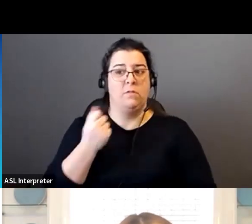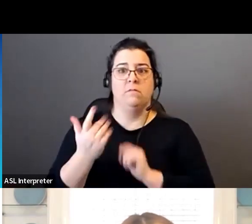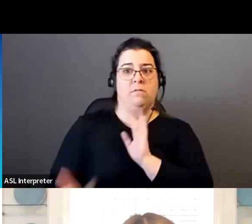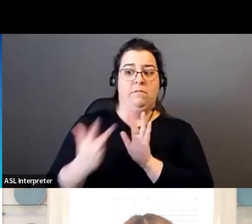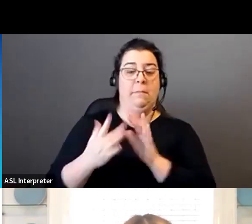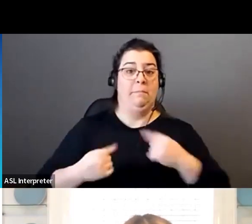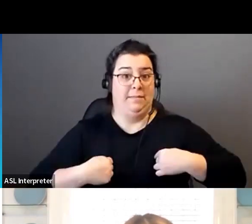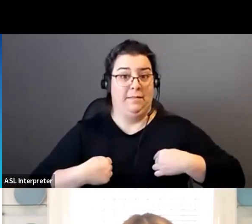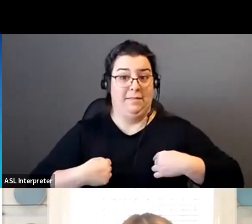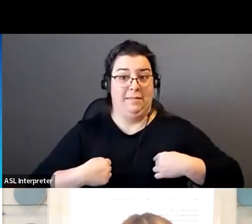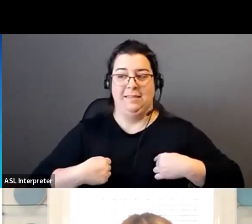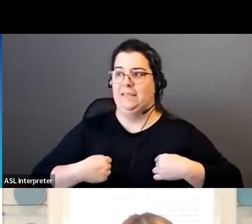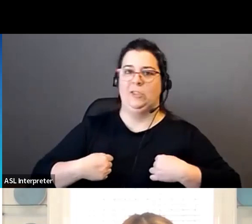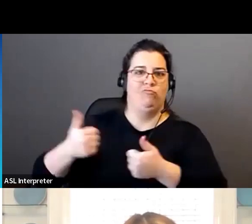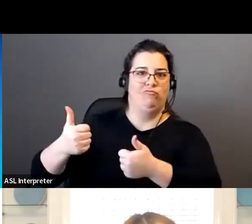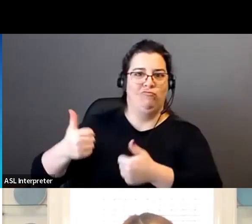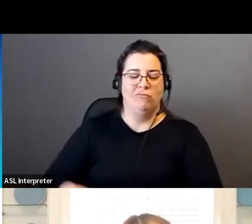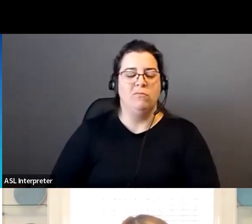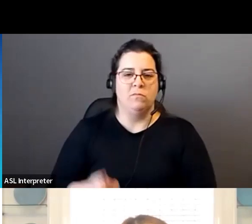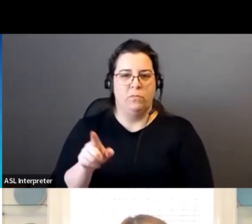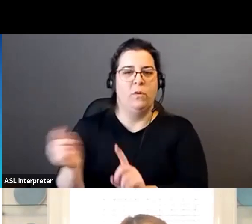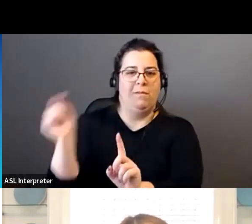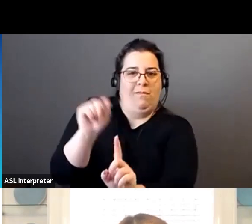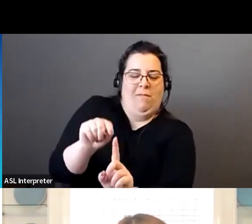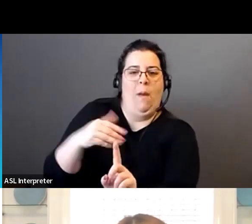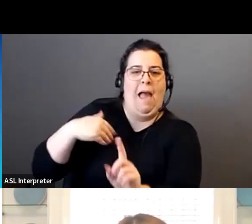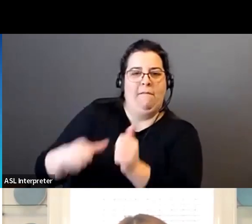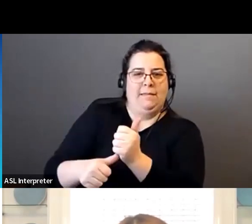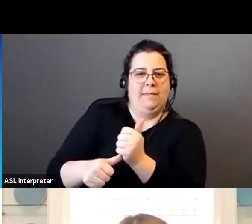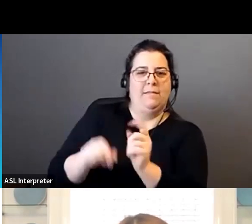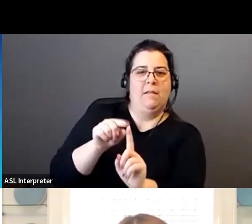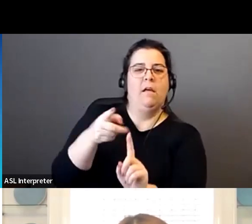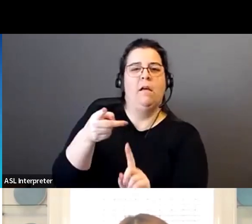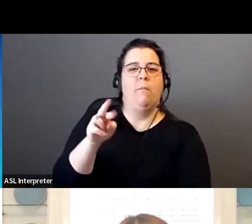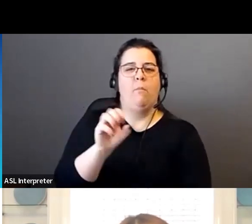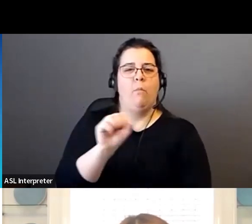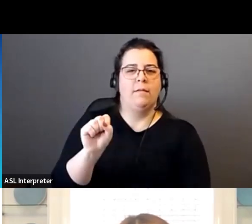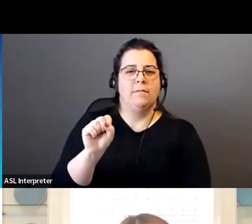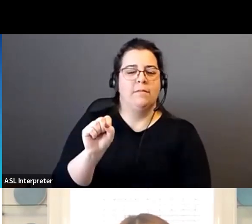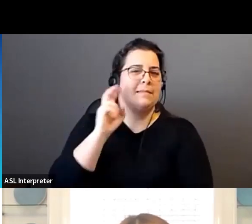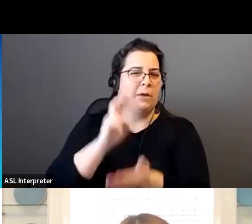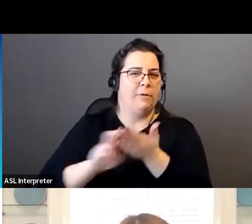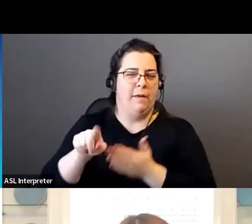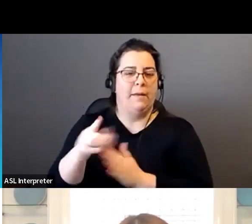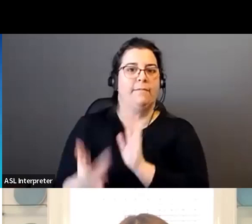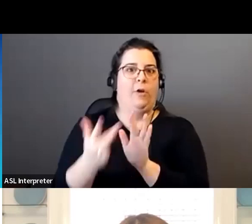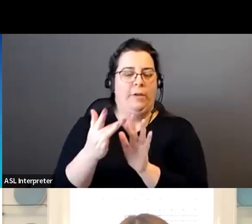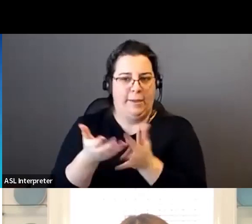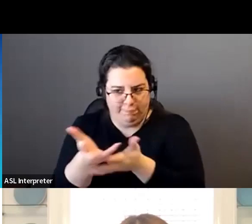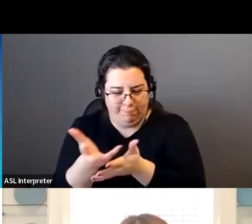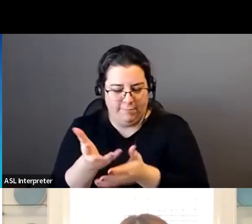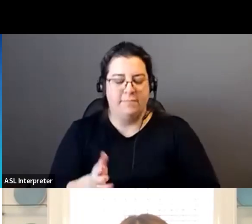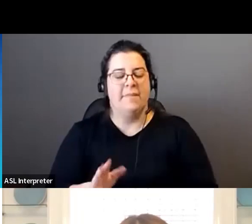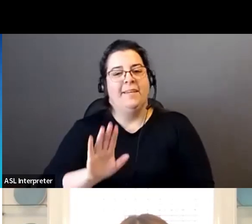secretary. Seamless. And I do have, there's a lady, here's a blessing when you treat people